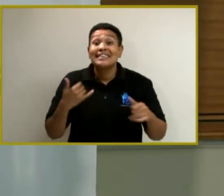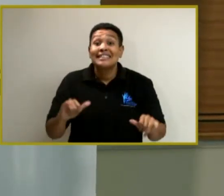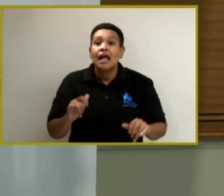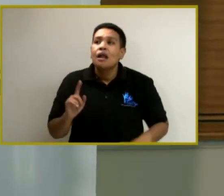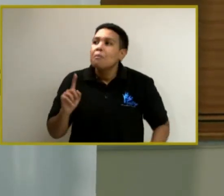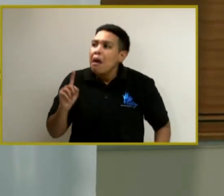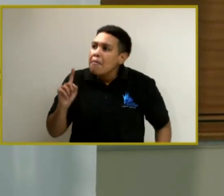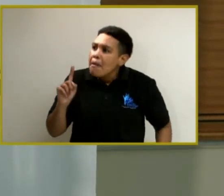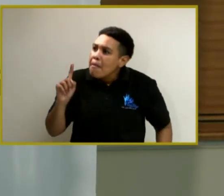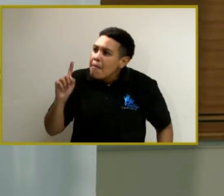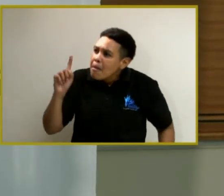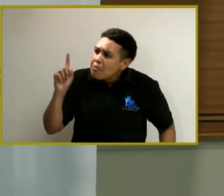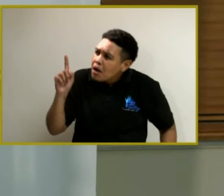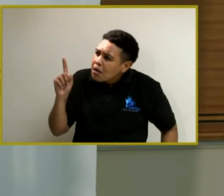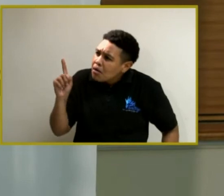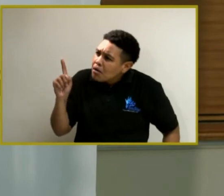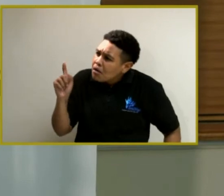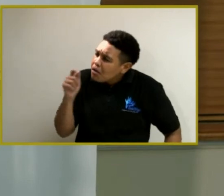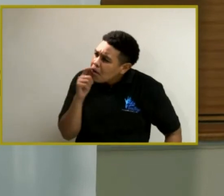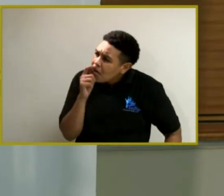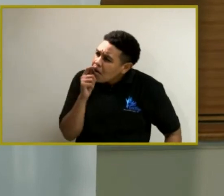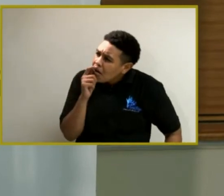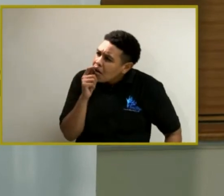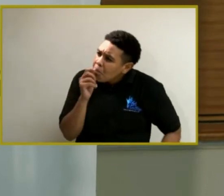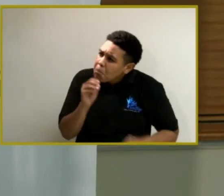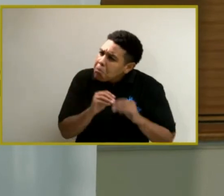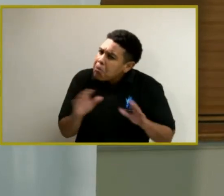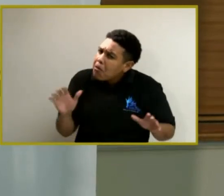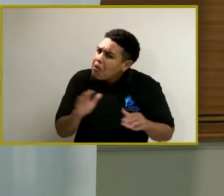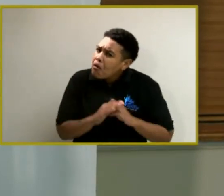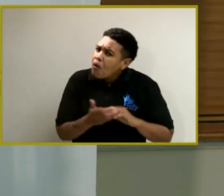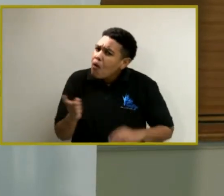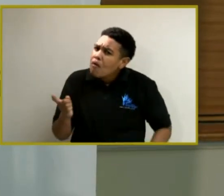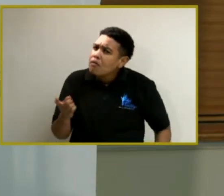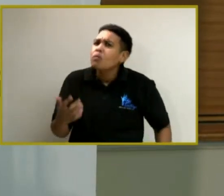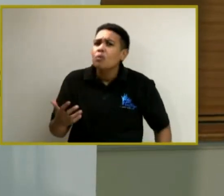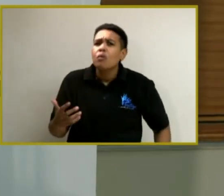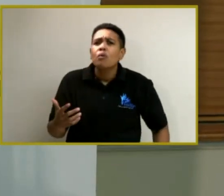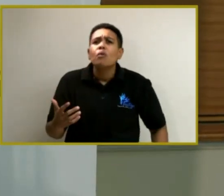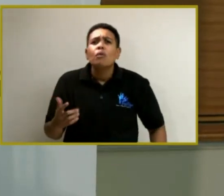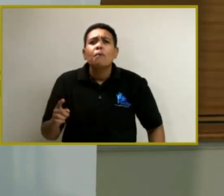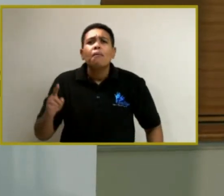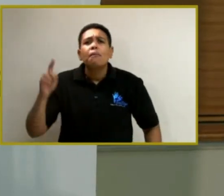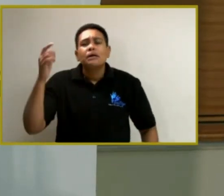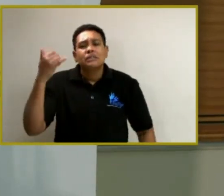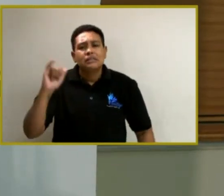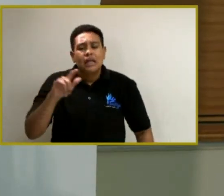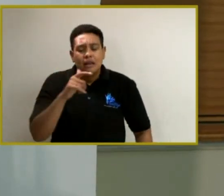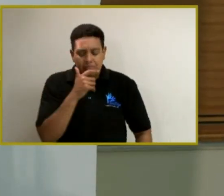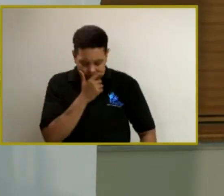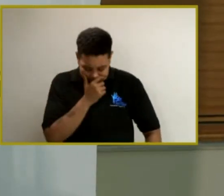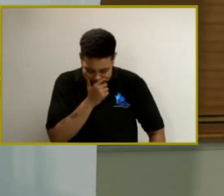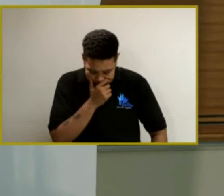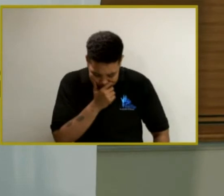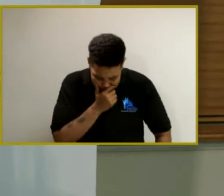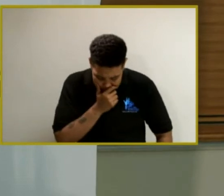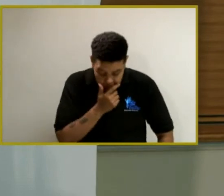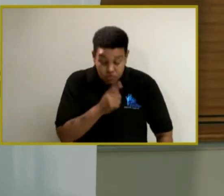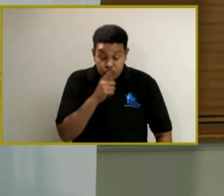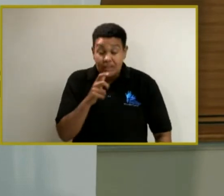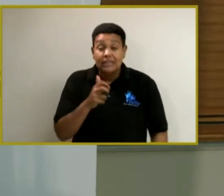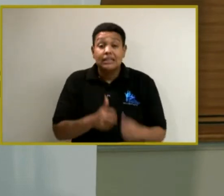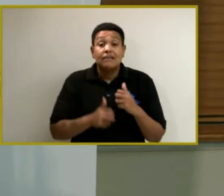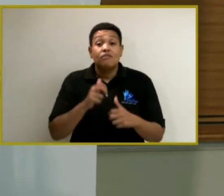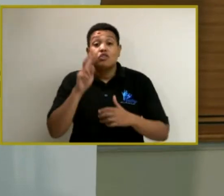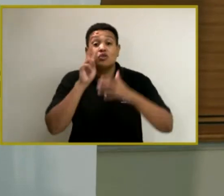climbing in terms of what's happening in this latest surge. And so it's difficult to